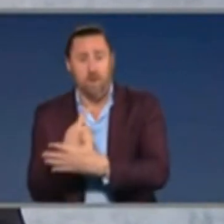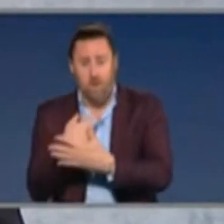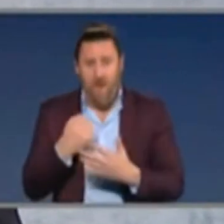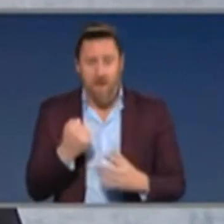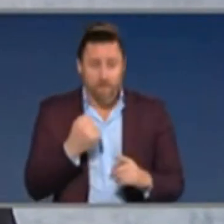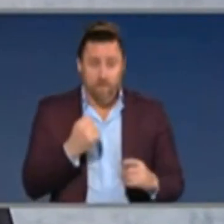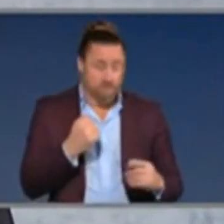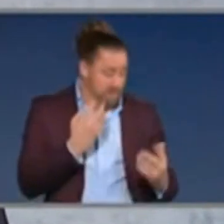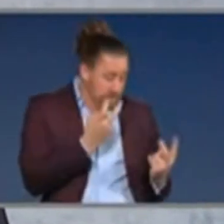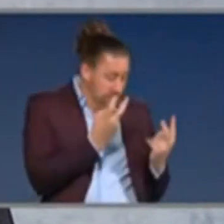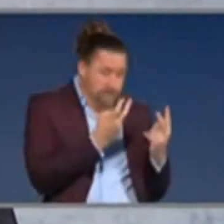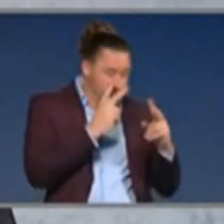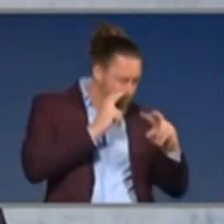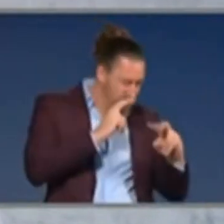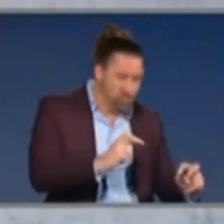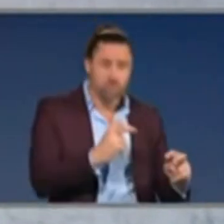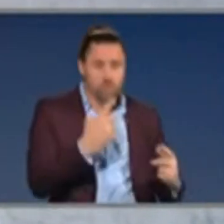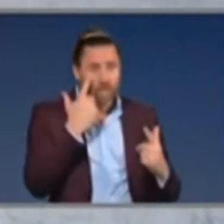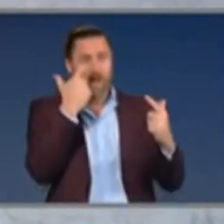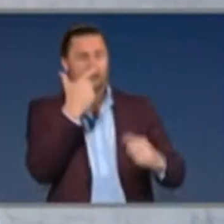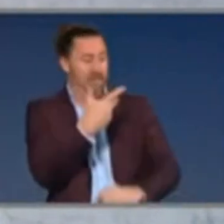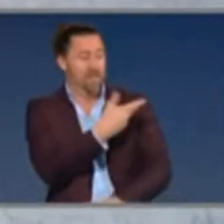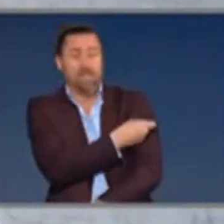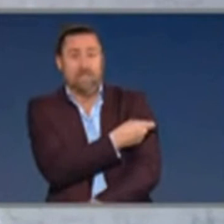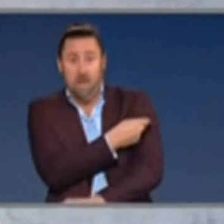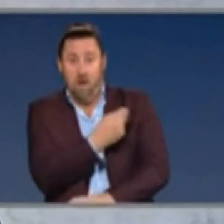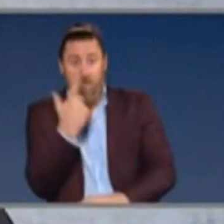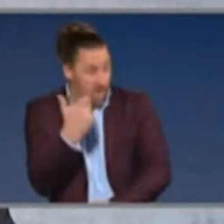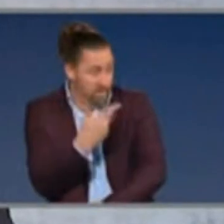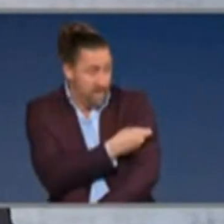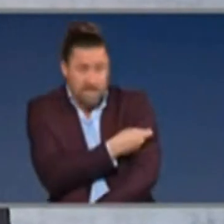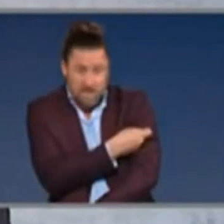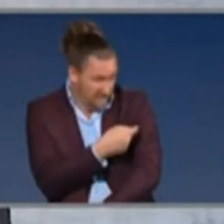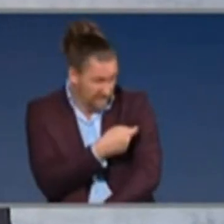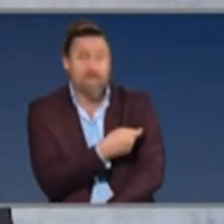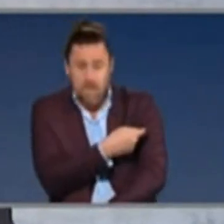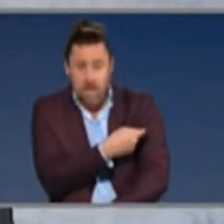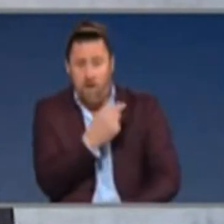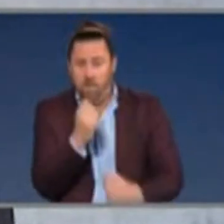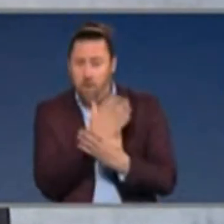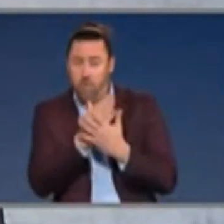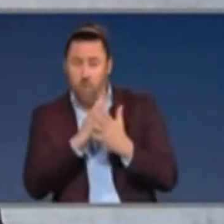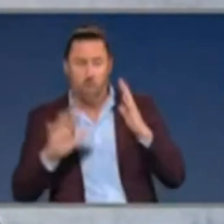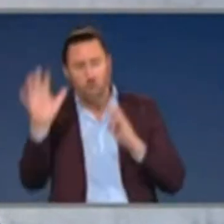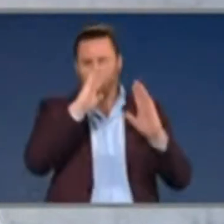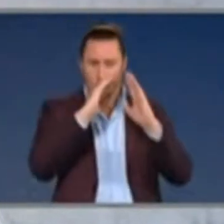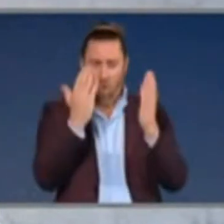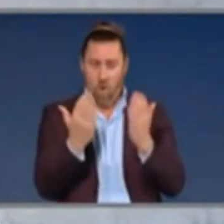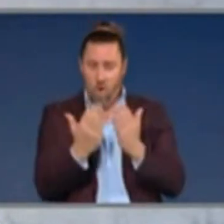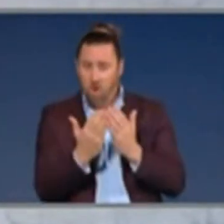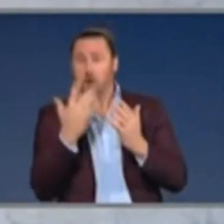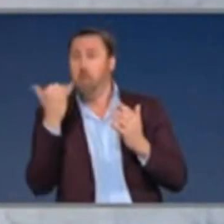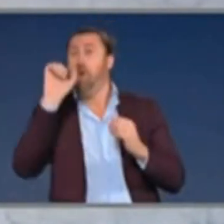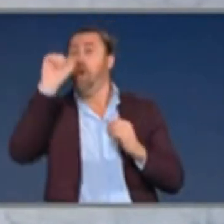into finding a vaccine and making sure that when that vaccine is found, there is a global commitment that as soon as it's found, it's